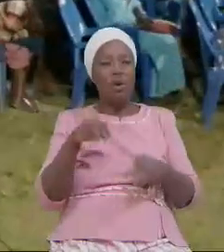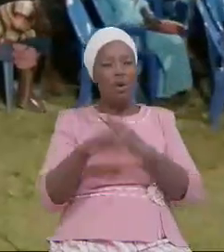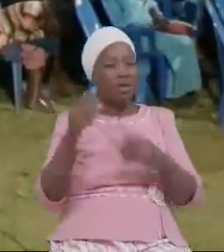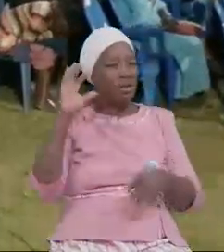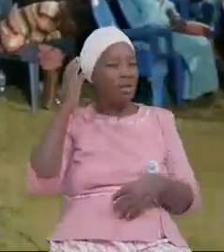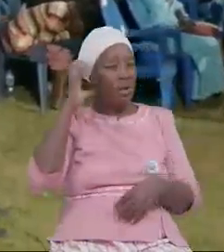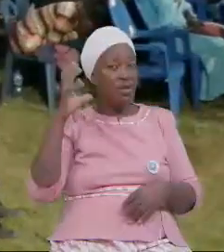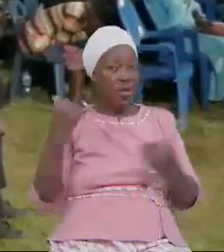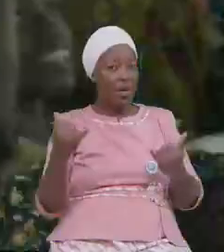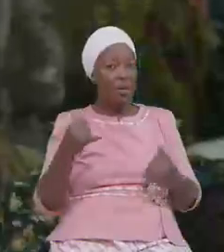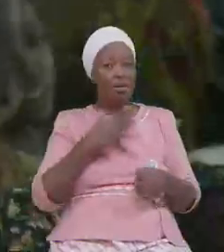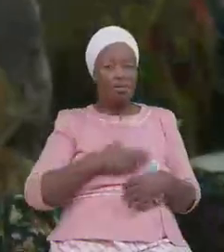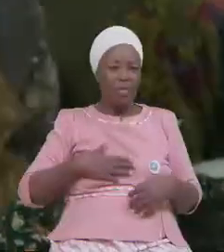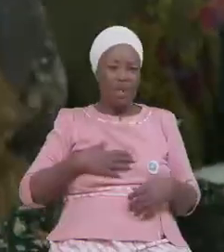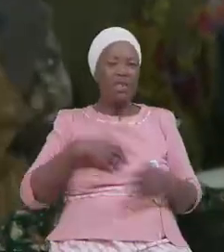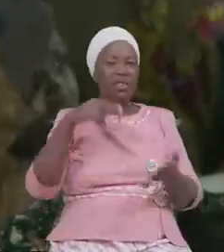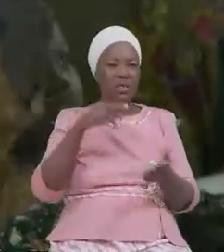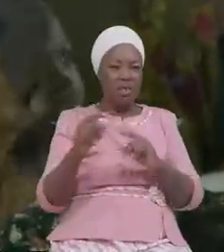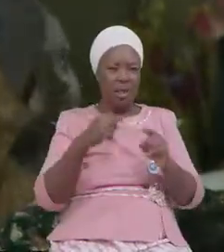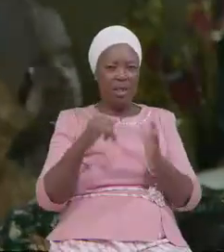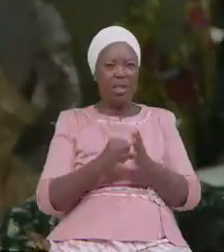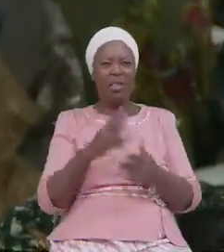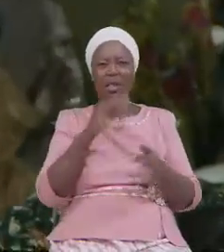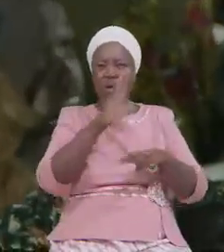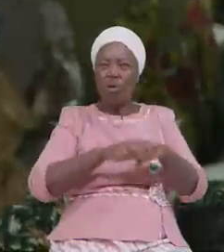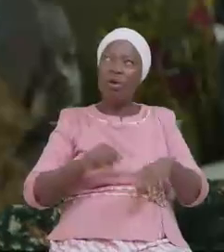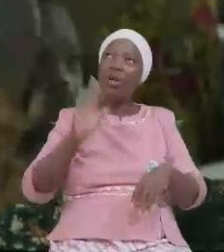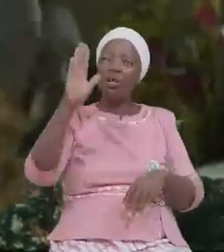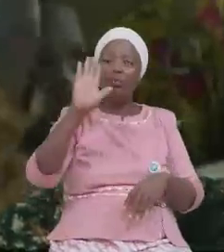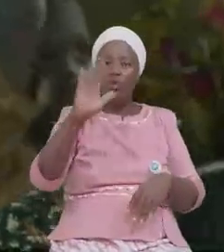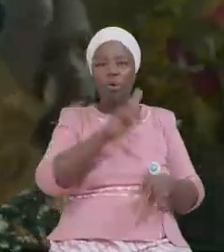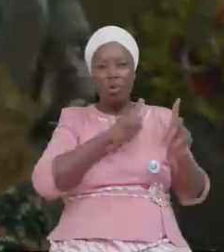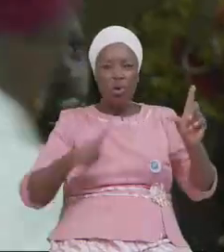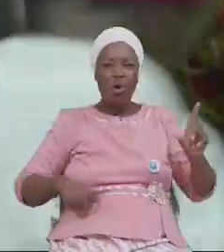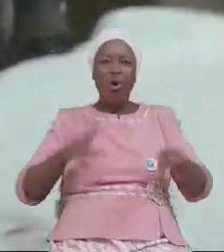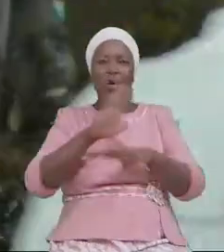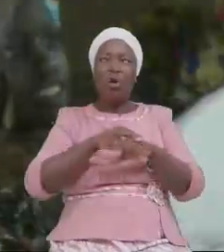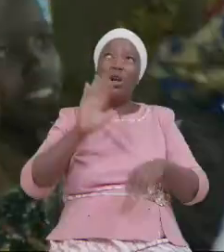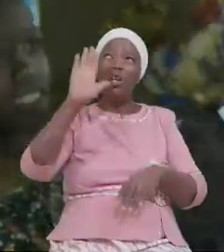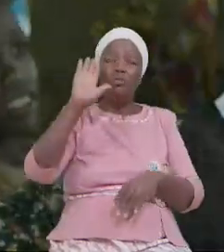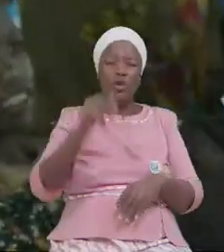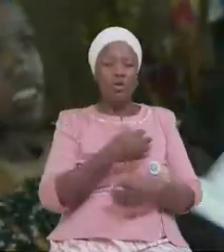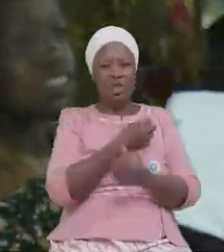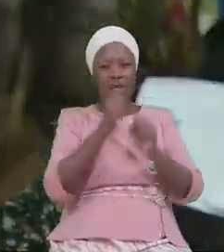Indicate, Lord, call him your Lord. Savior, call him your Savior. And